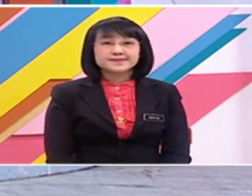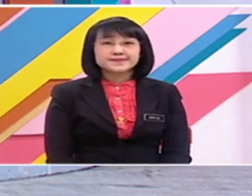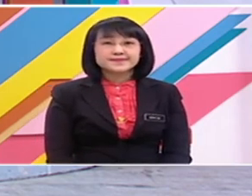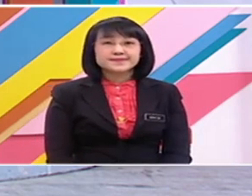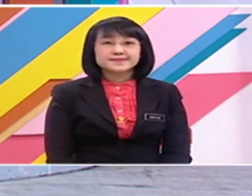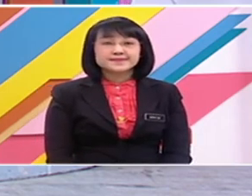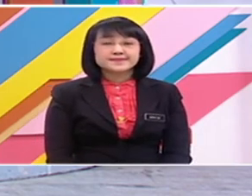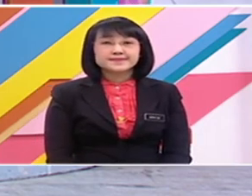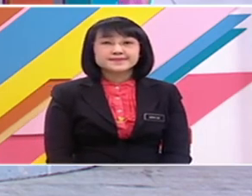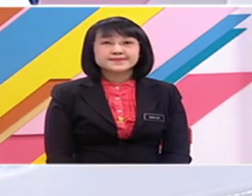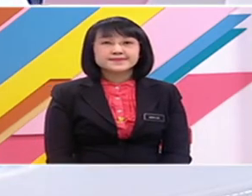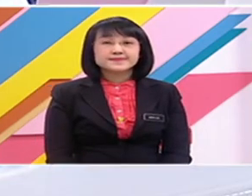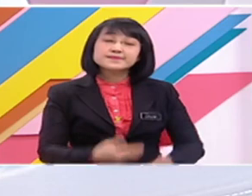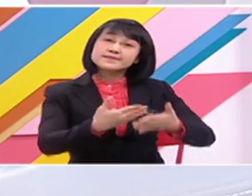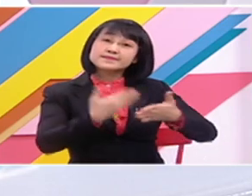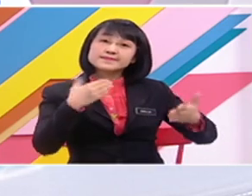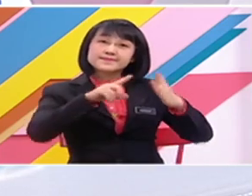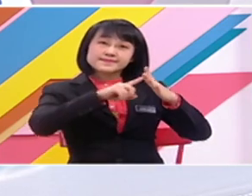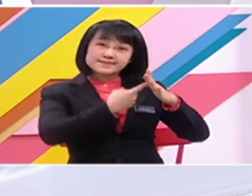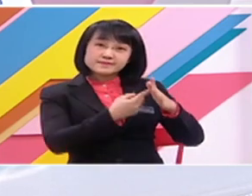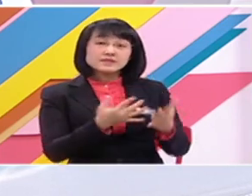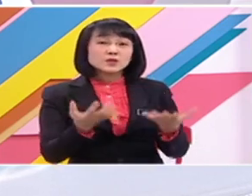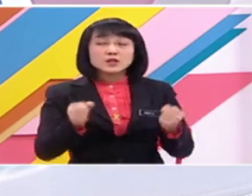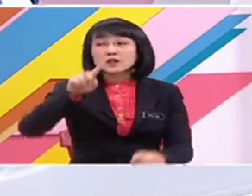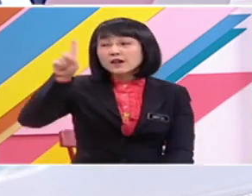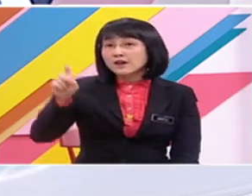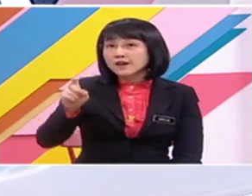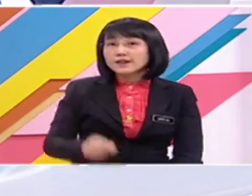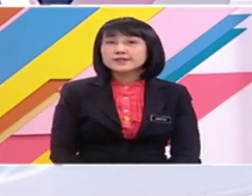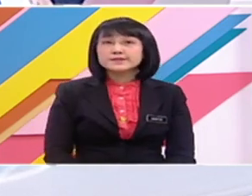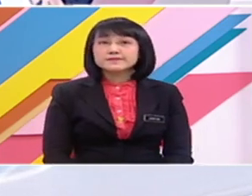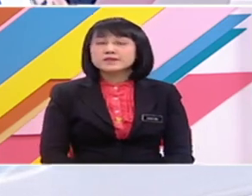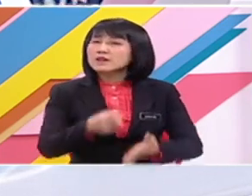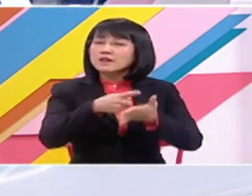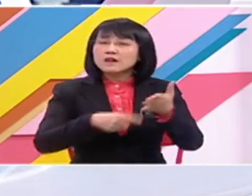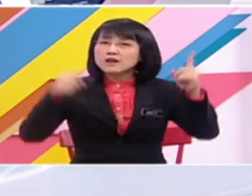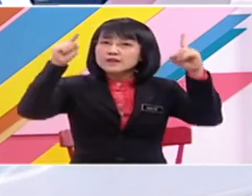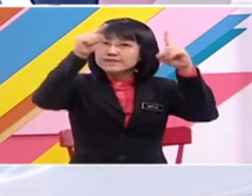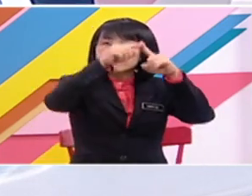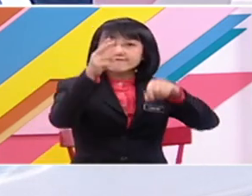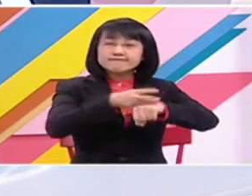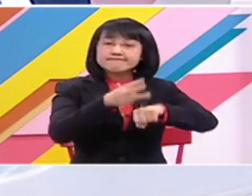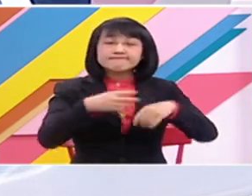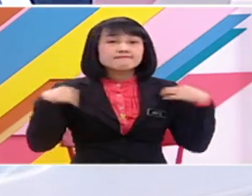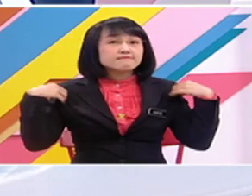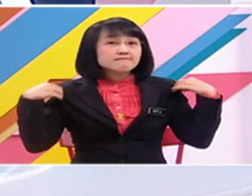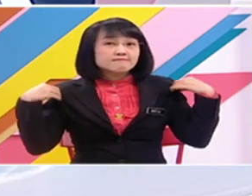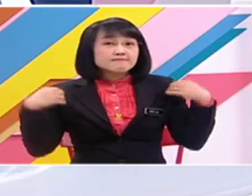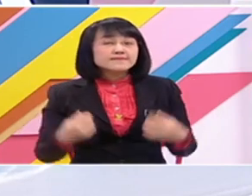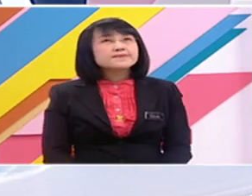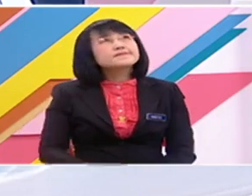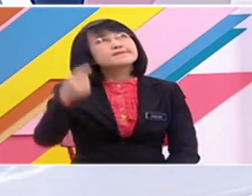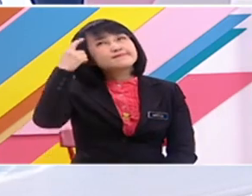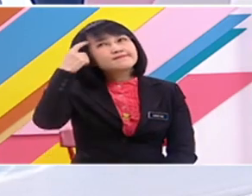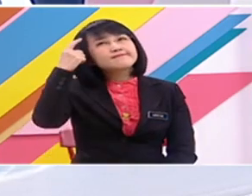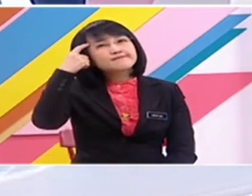proceed. Okay, before we start, I want to ask you, Fika, what is the purpose of wearing a cloth? Okay, in my opinion, teacher,